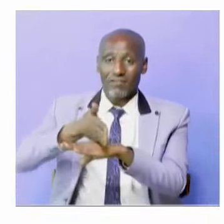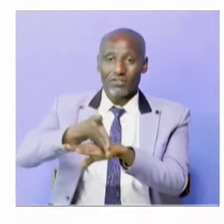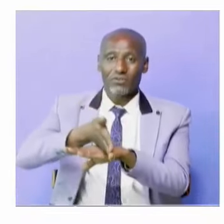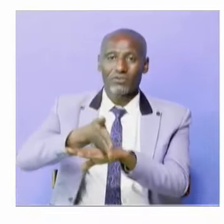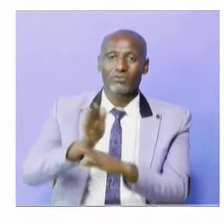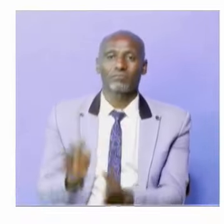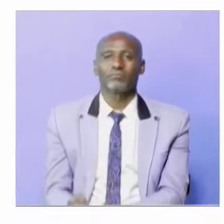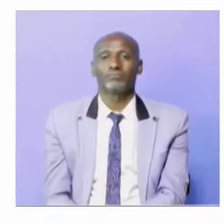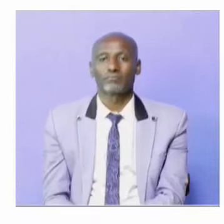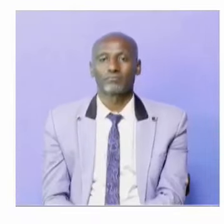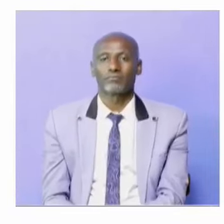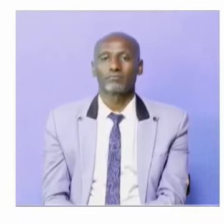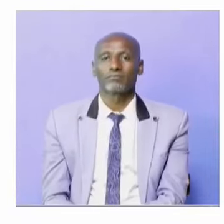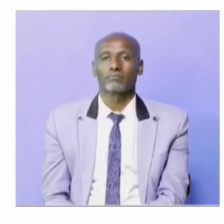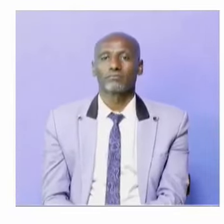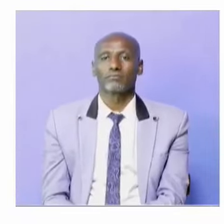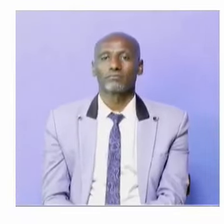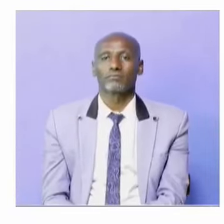Good afternoon.